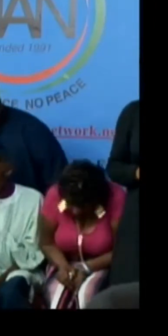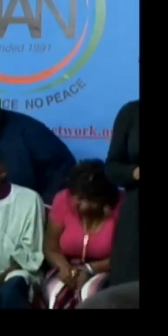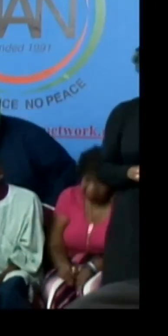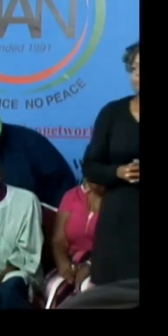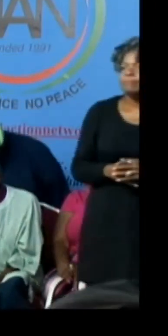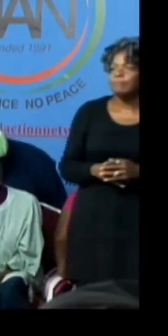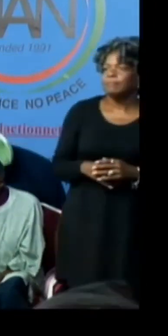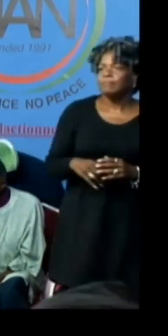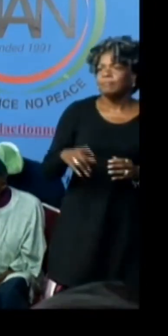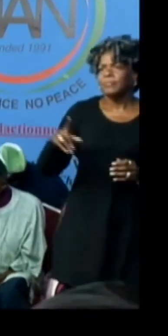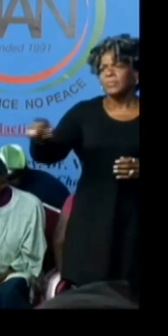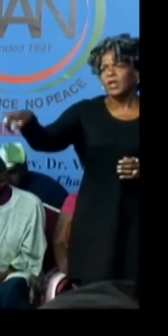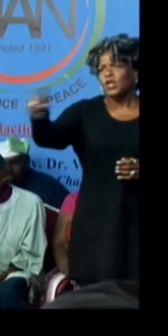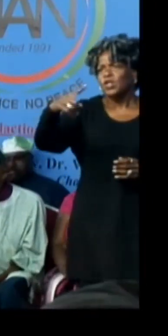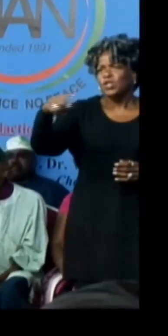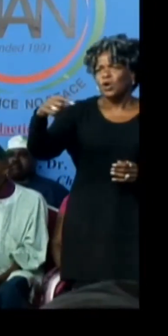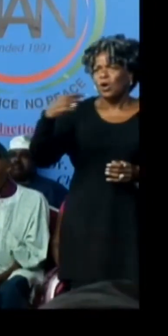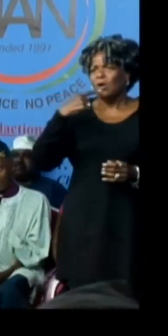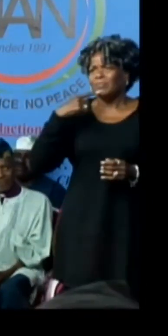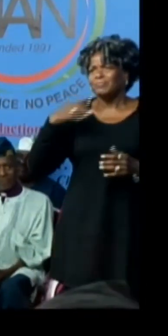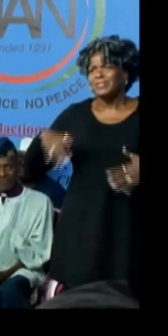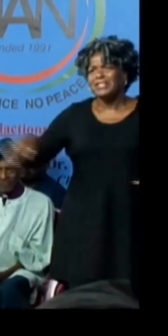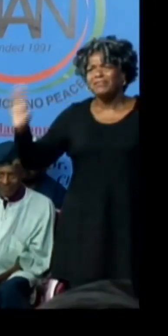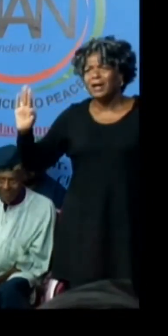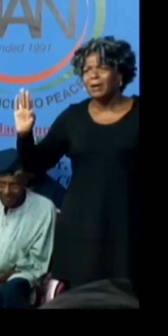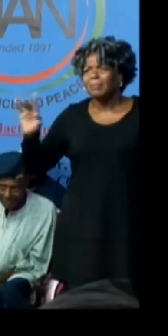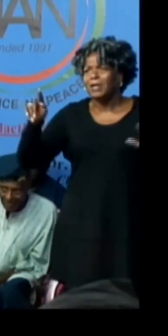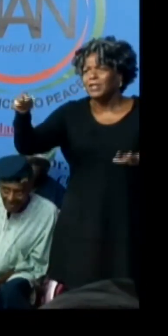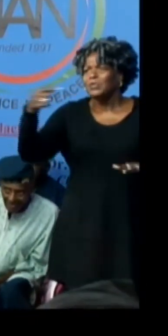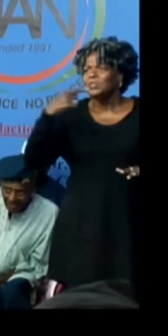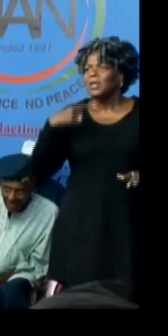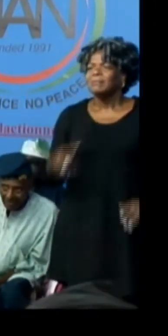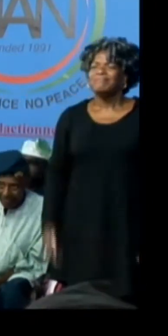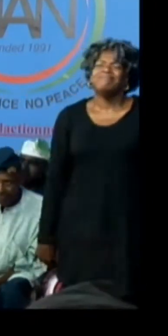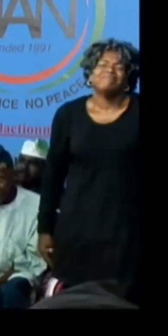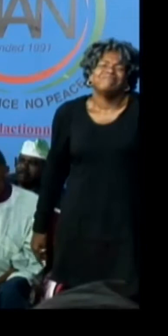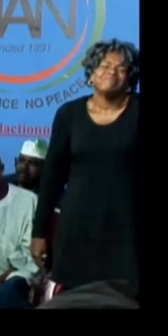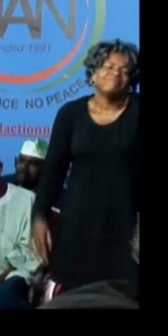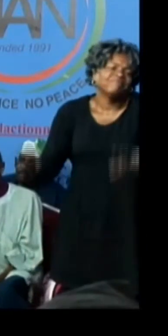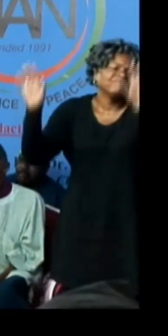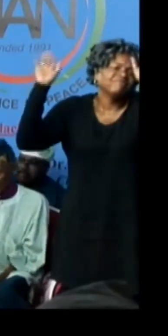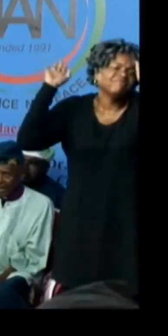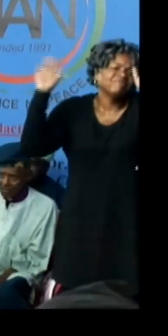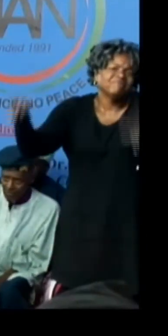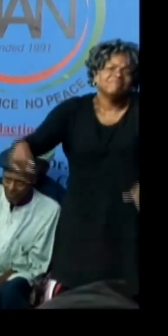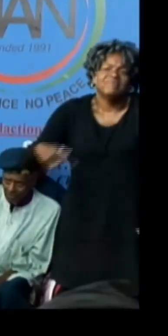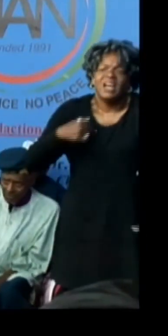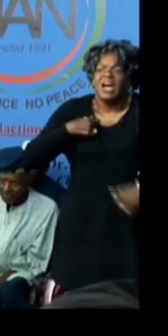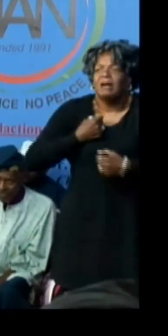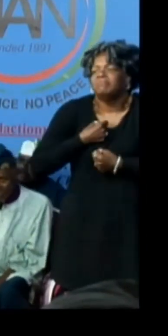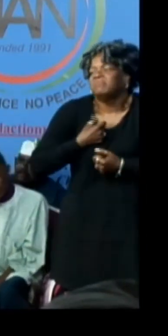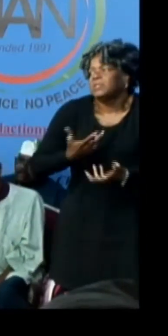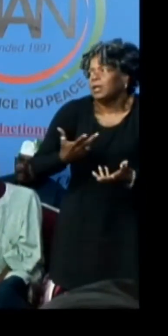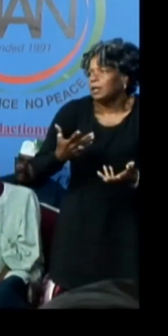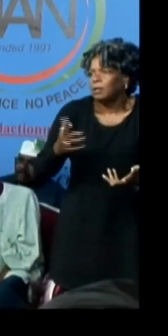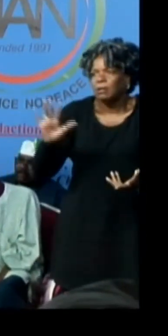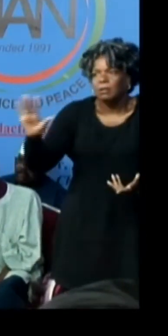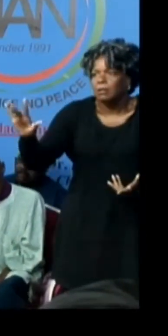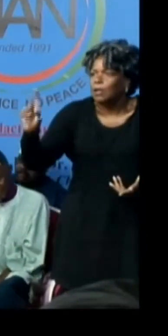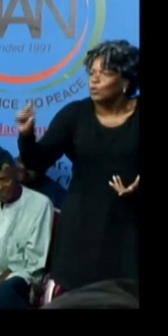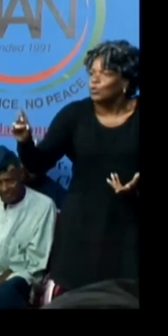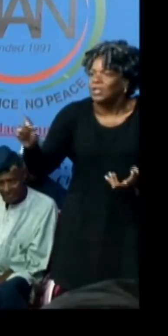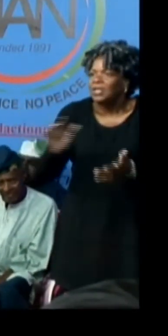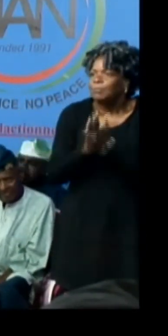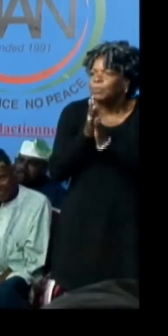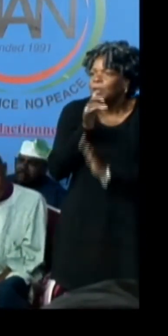Some of y'all give up too quick. Some of y'all give out too quick. The darkest part